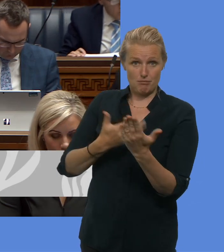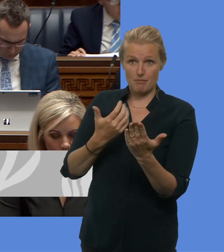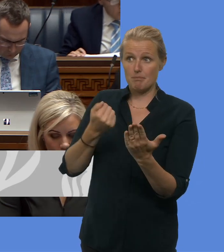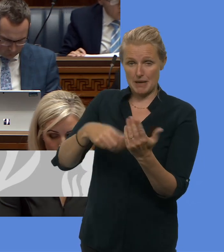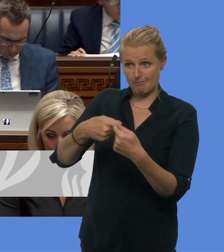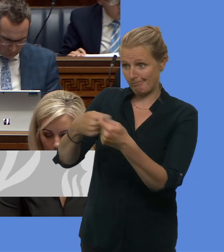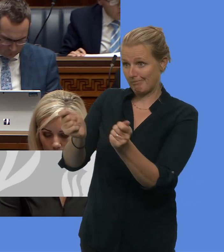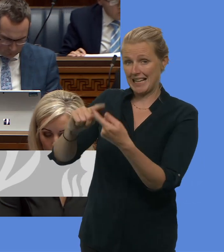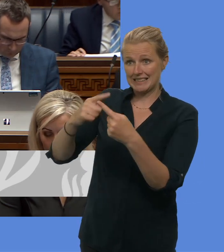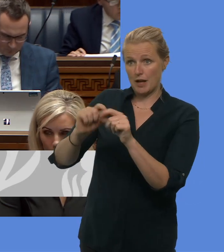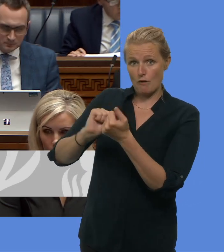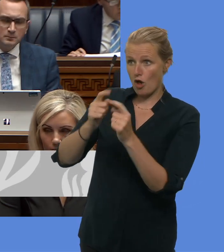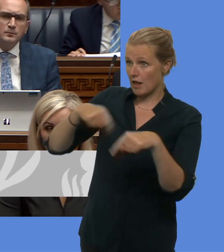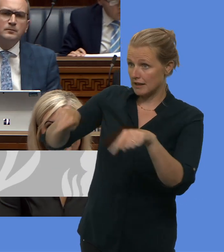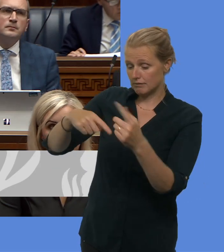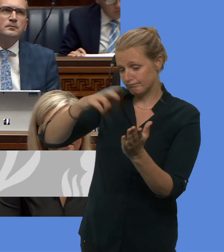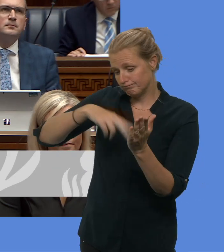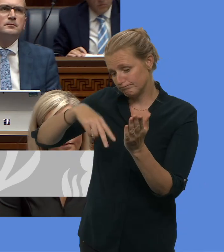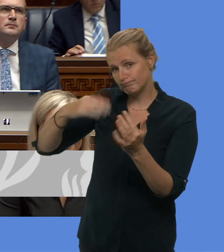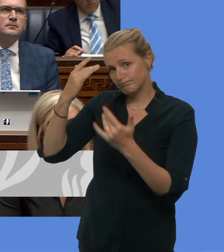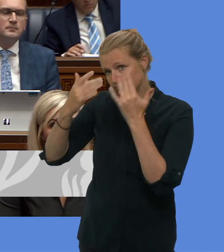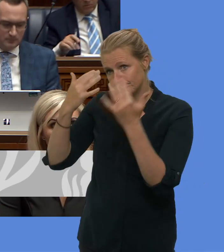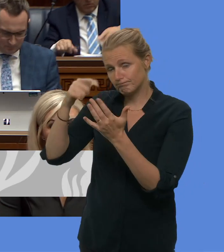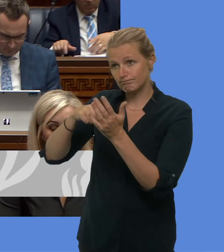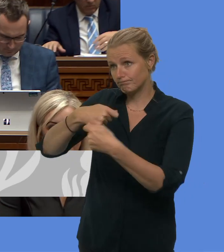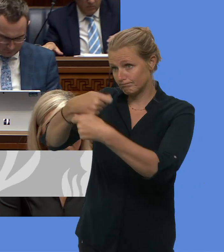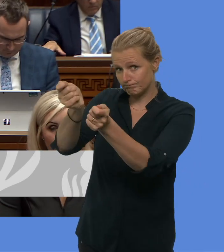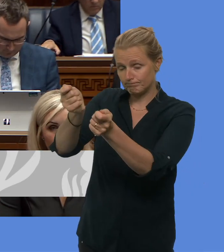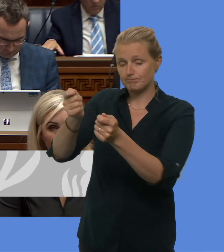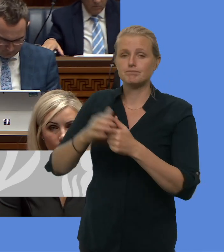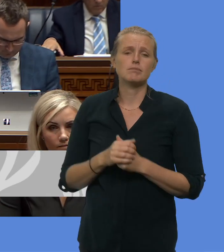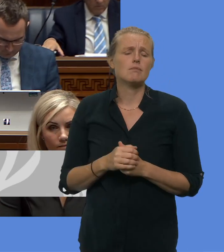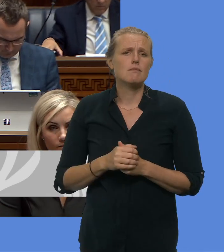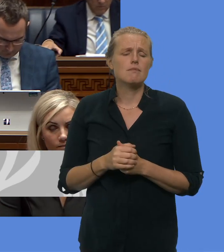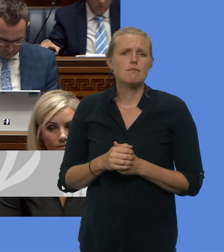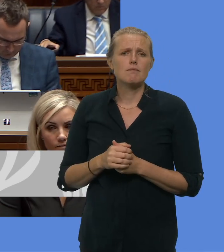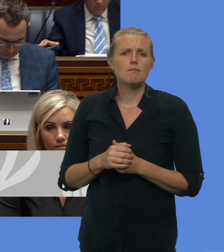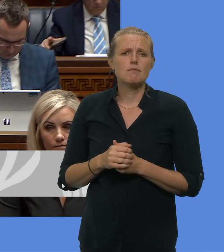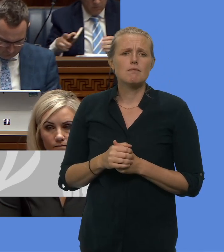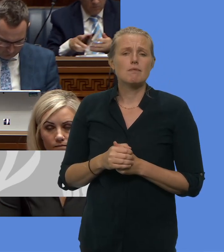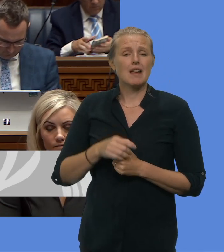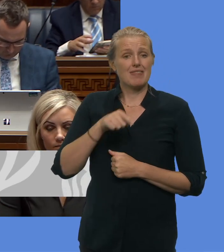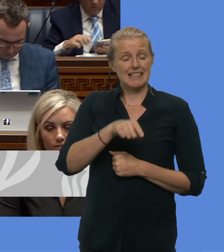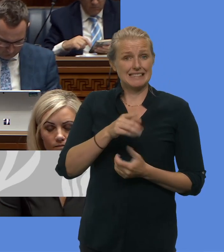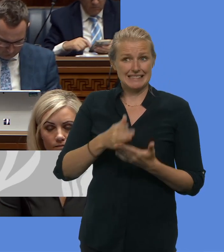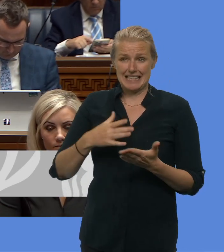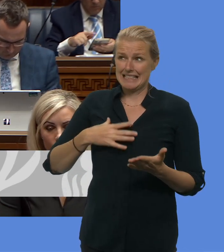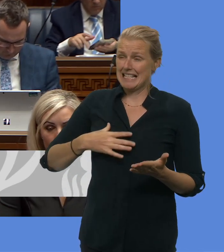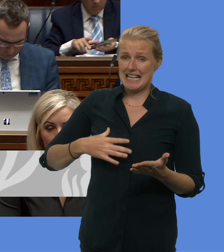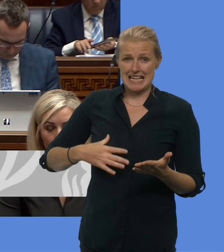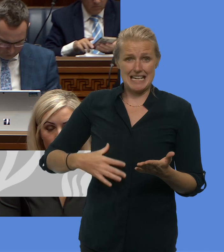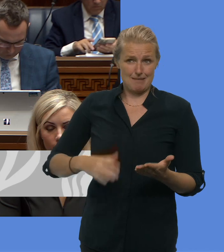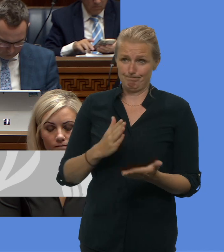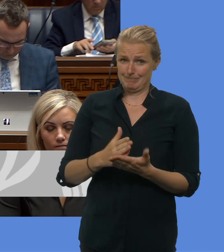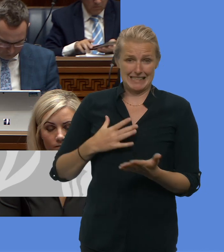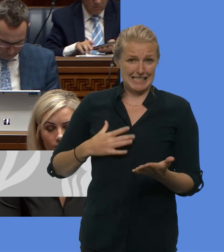to colleagues for them to consider. The basis upon which this is a necessity and is required is